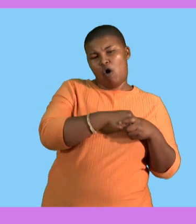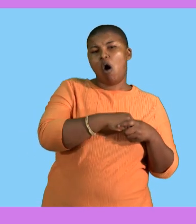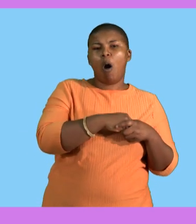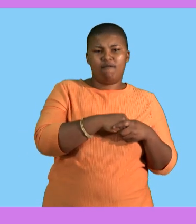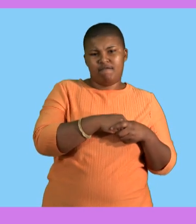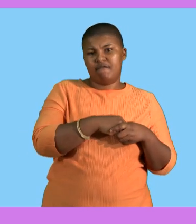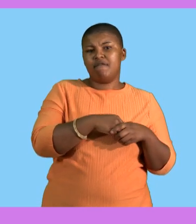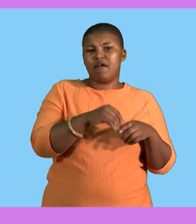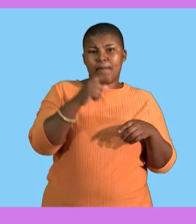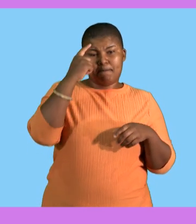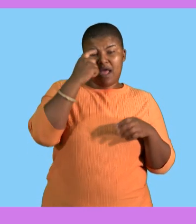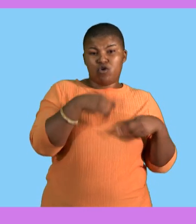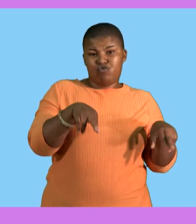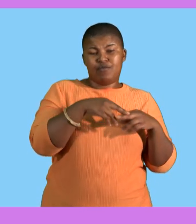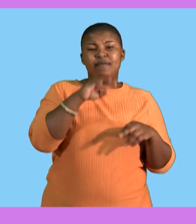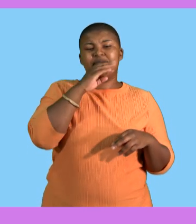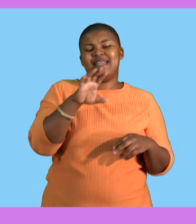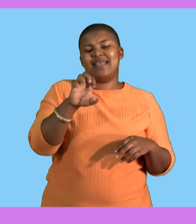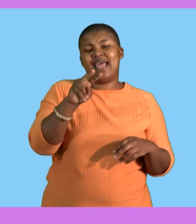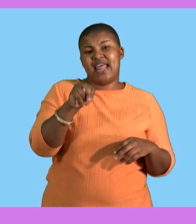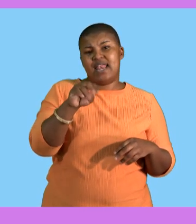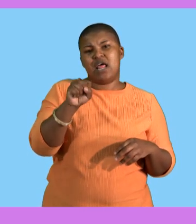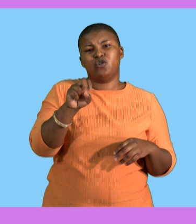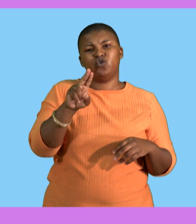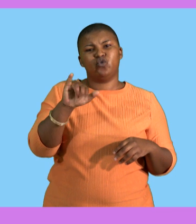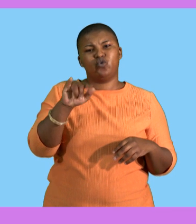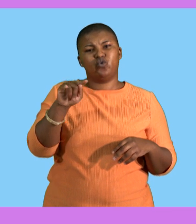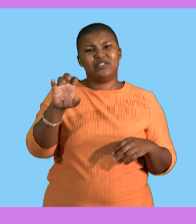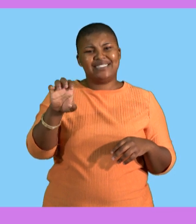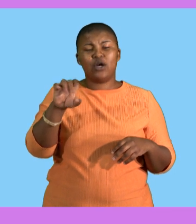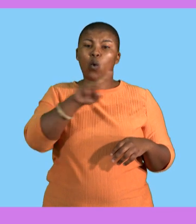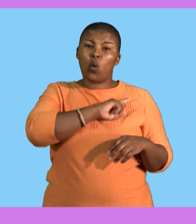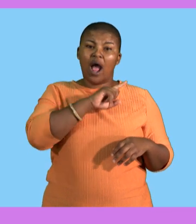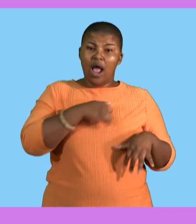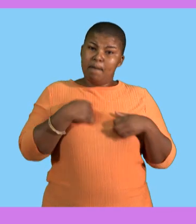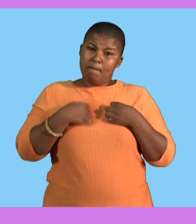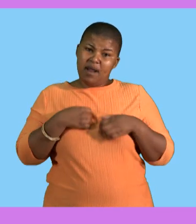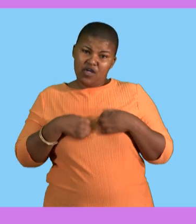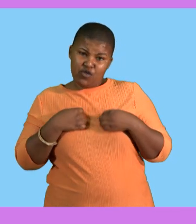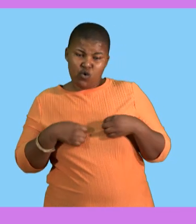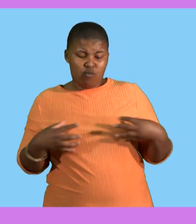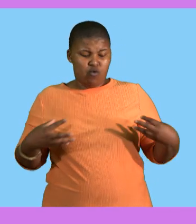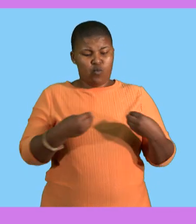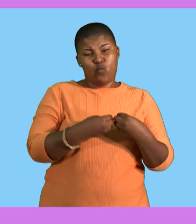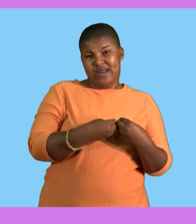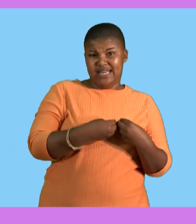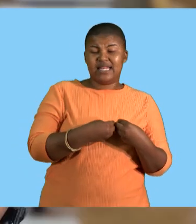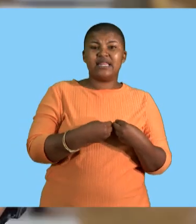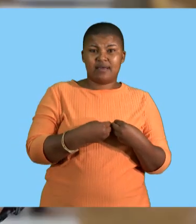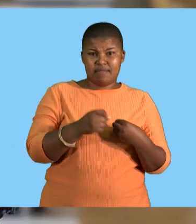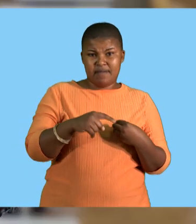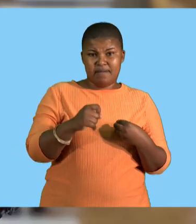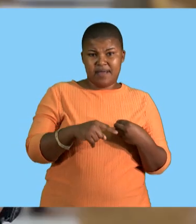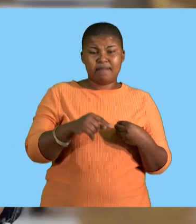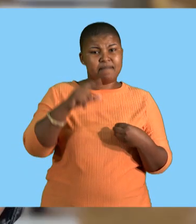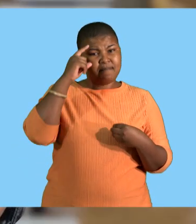that? We know that because the bathroom is connected to this specific bedroom.